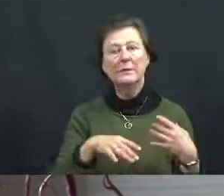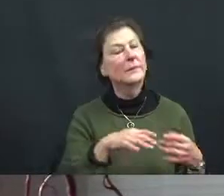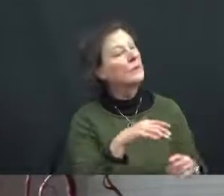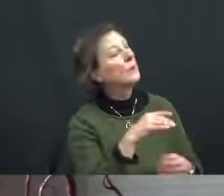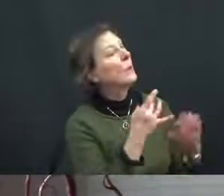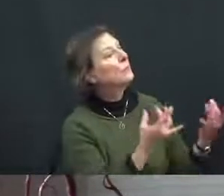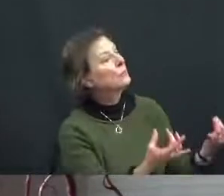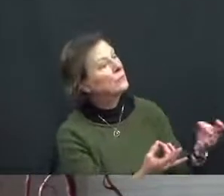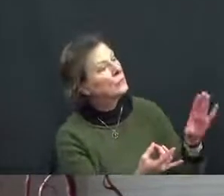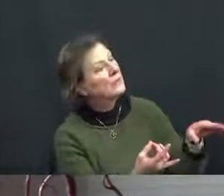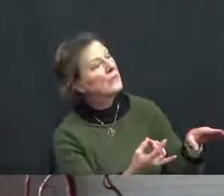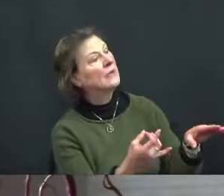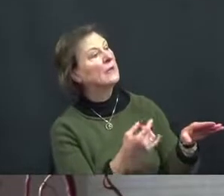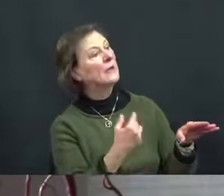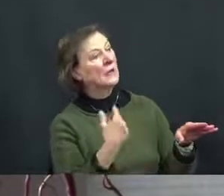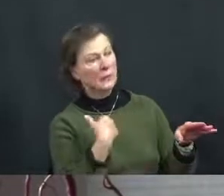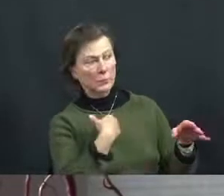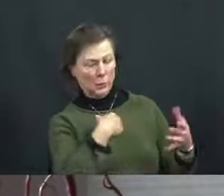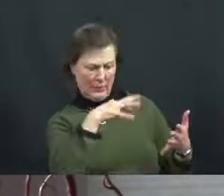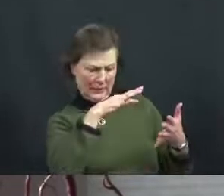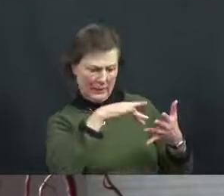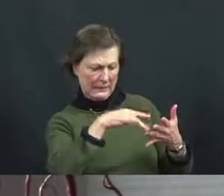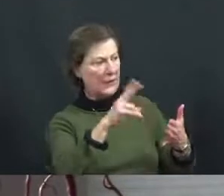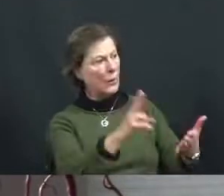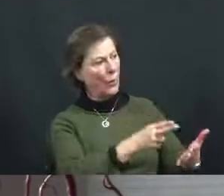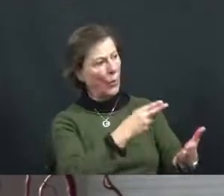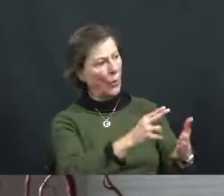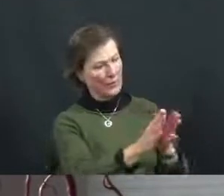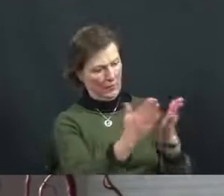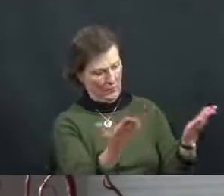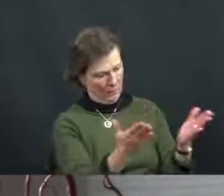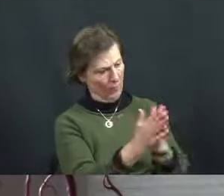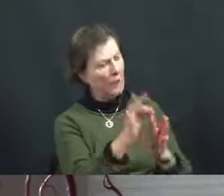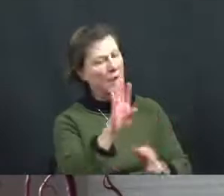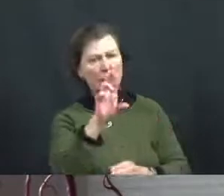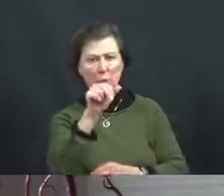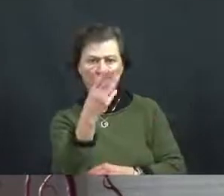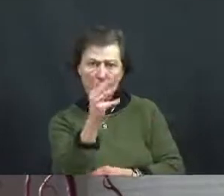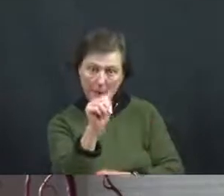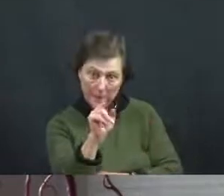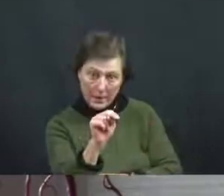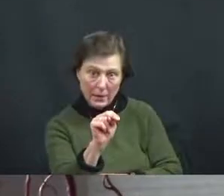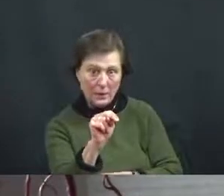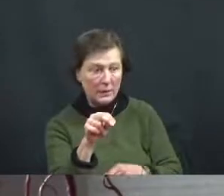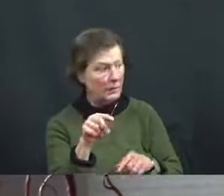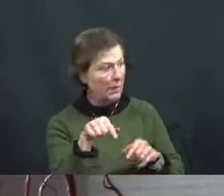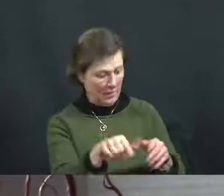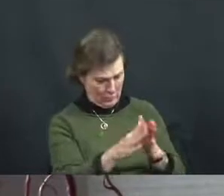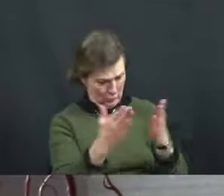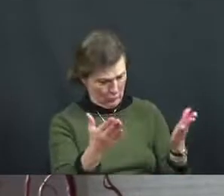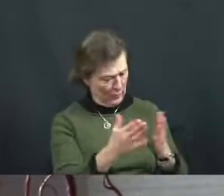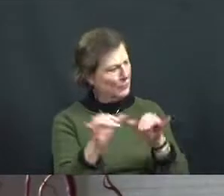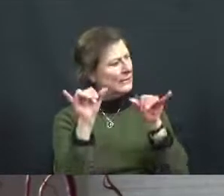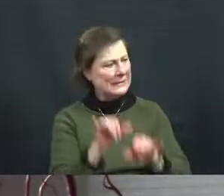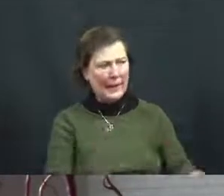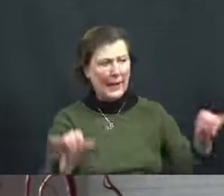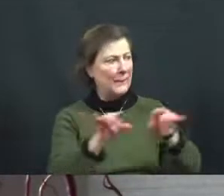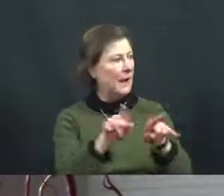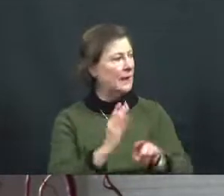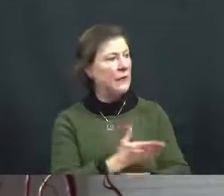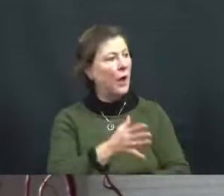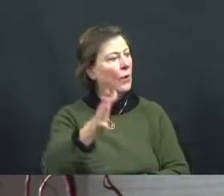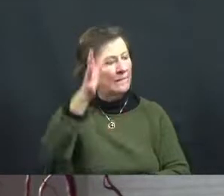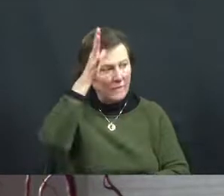Kapathika asked, we study the holy scriptures of the Brahmins. These scriptures are just the same as our fathers studied, and